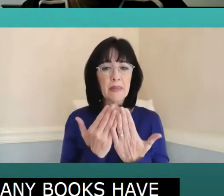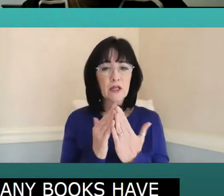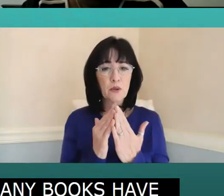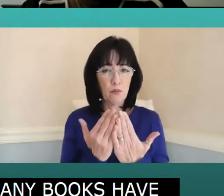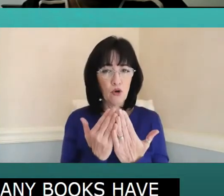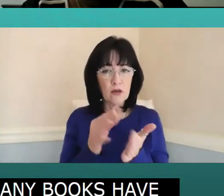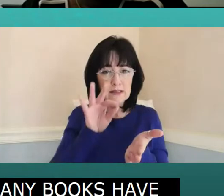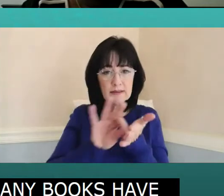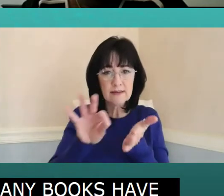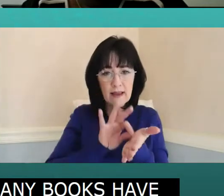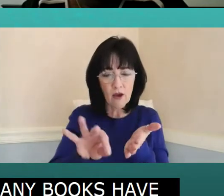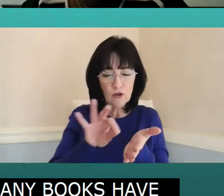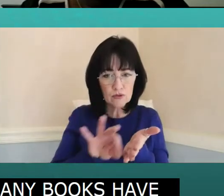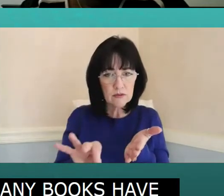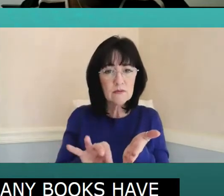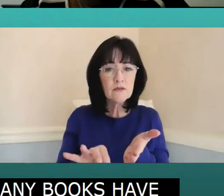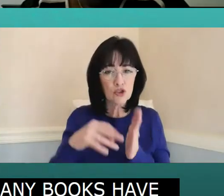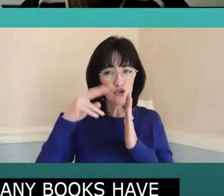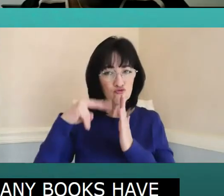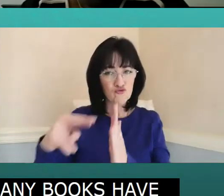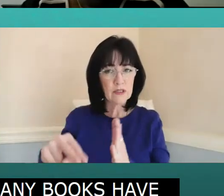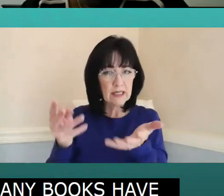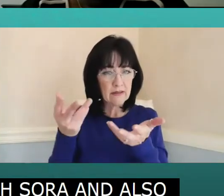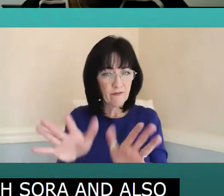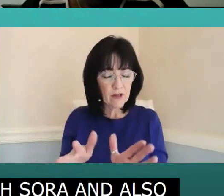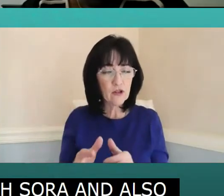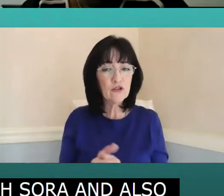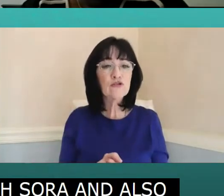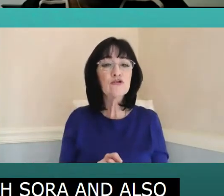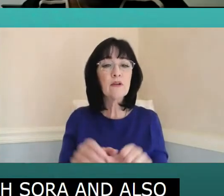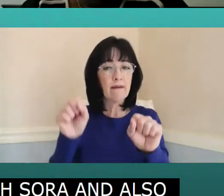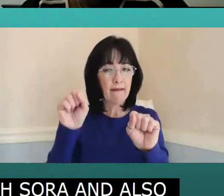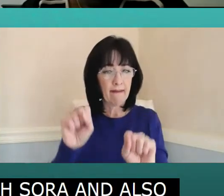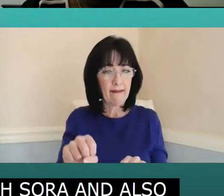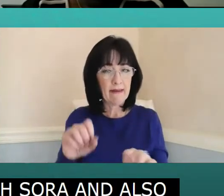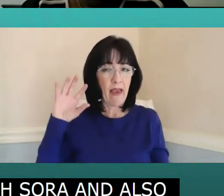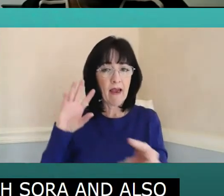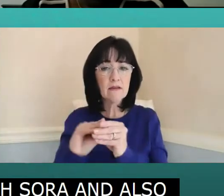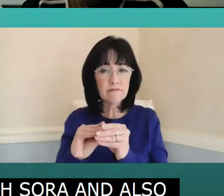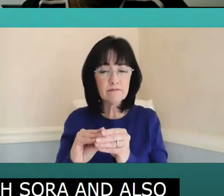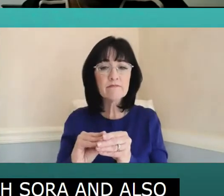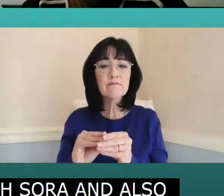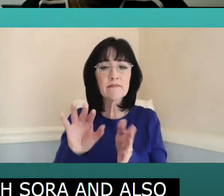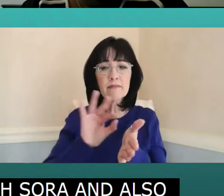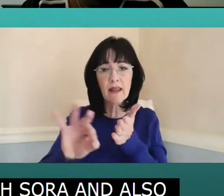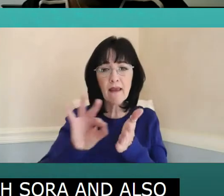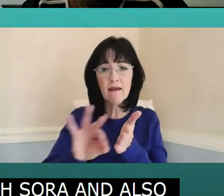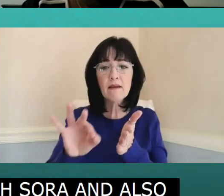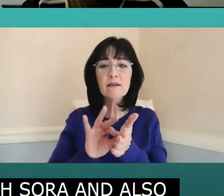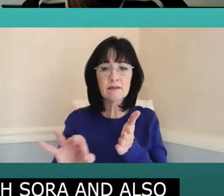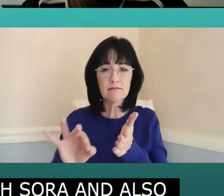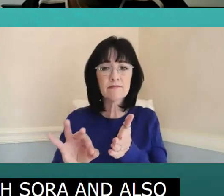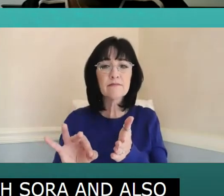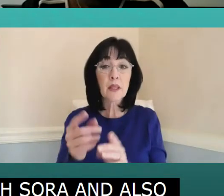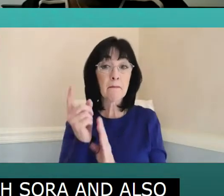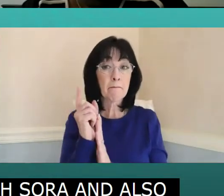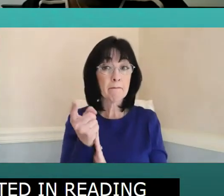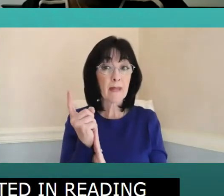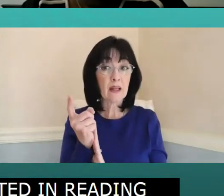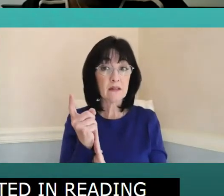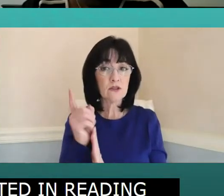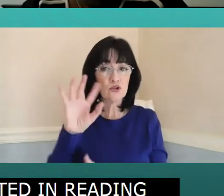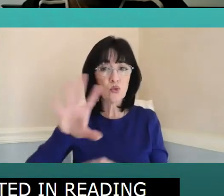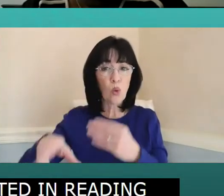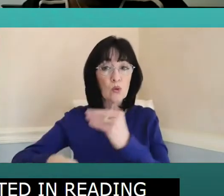with SORA, and also the number of minutes that have been invested in reading over the summer. So there are just a few of